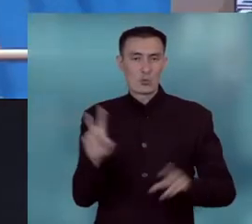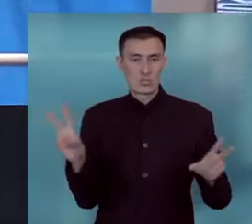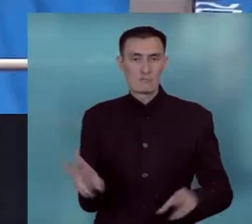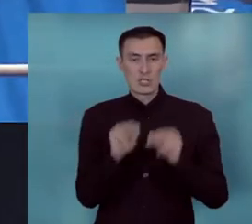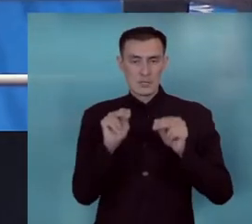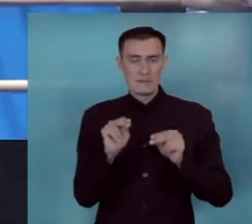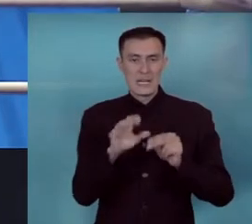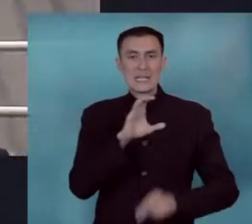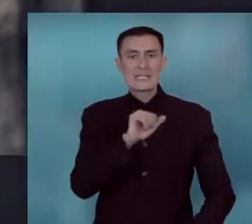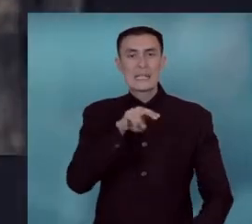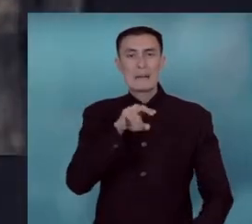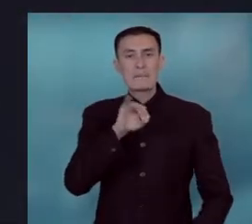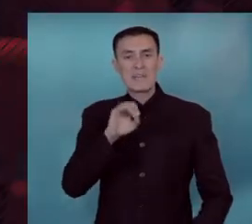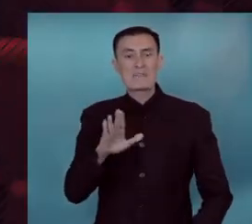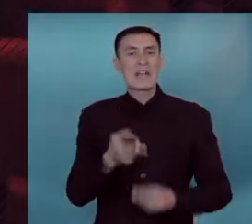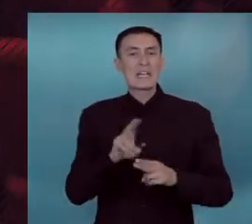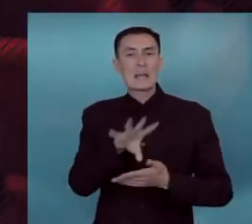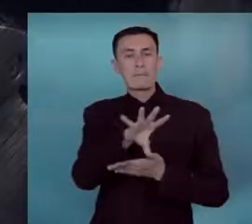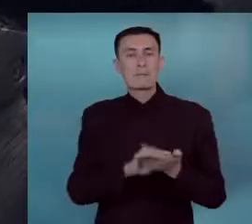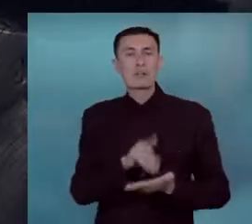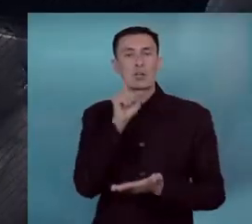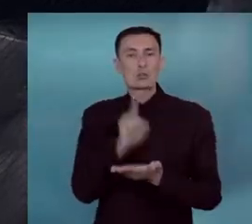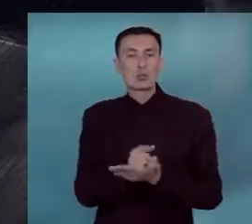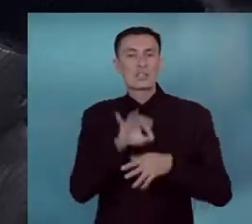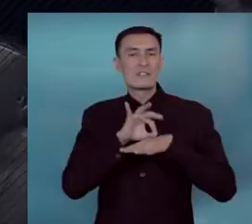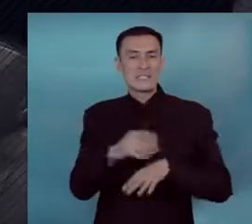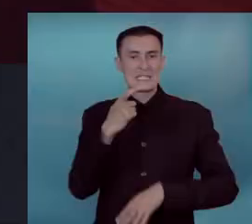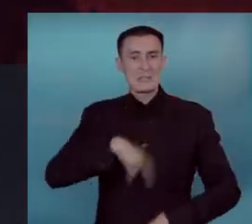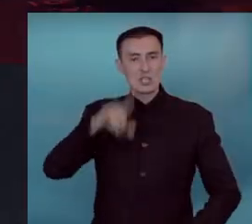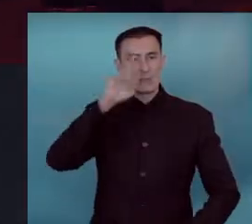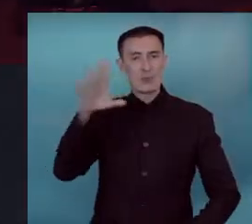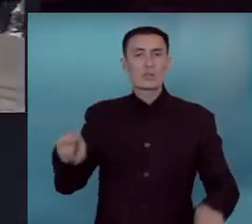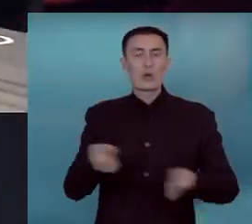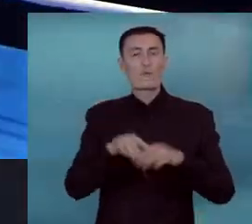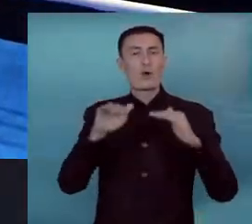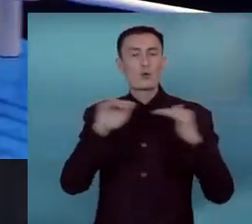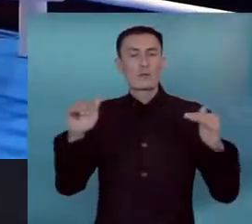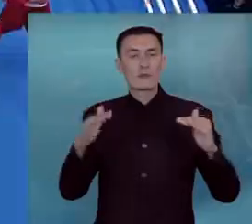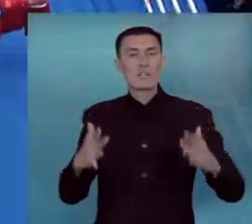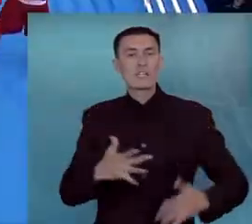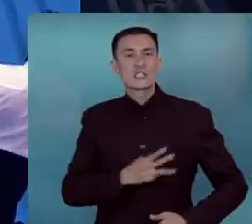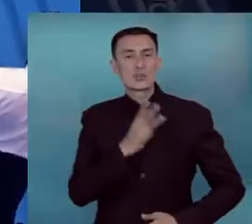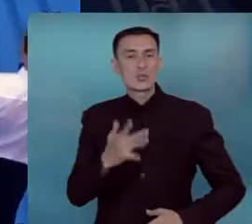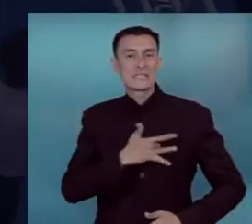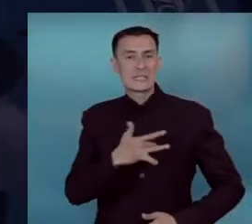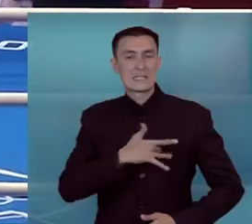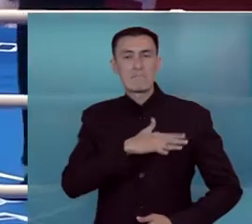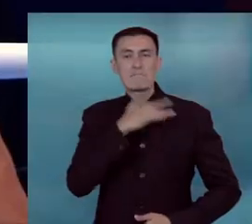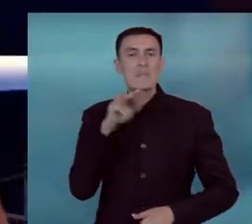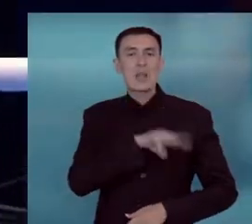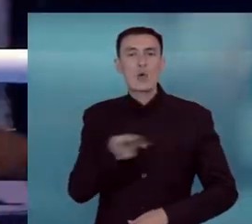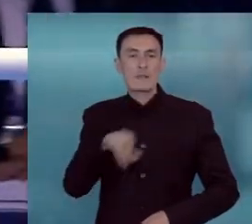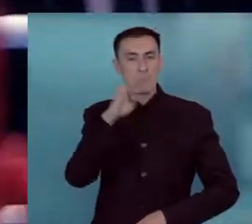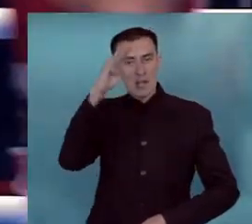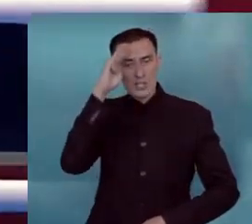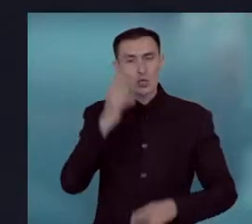Serik Sapiyev is an example of how a champion on such a level should behave. He won the admiration of millions of boys who wanted